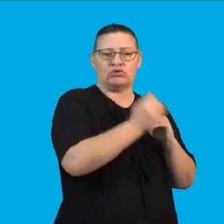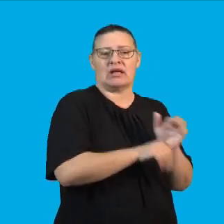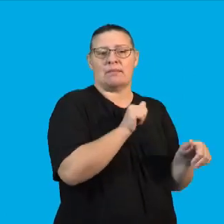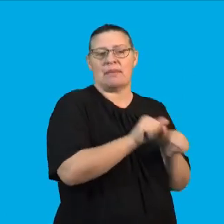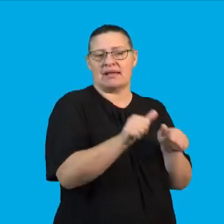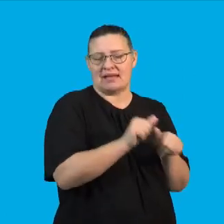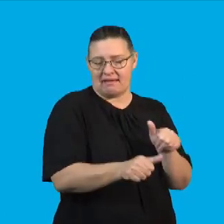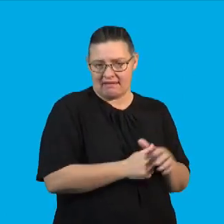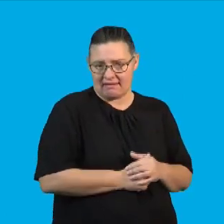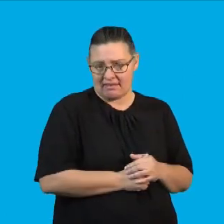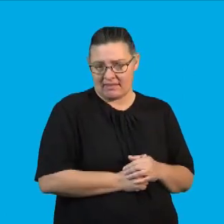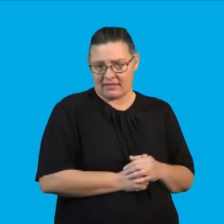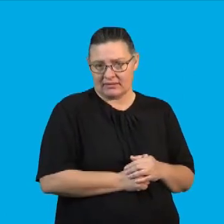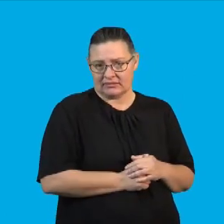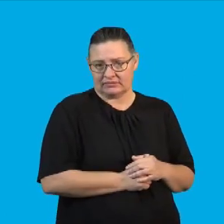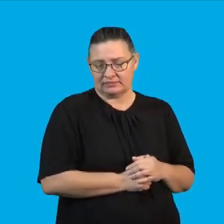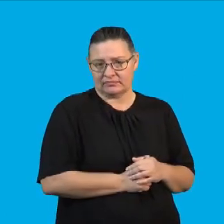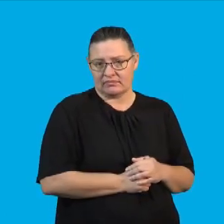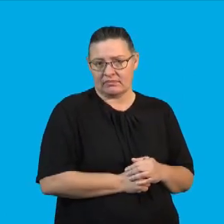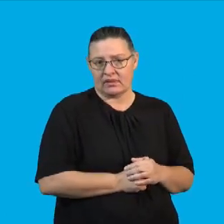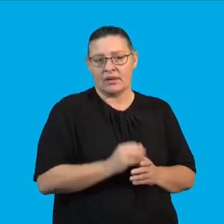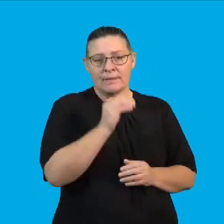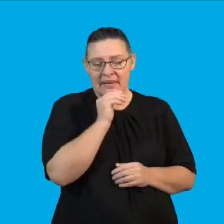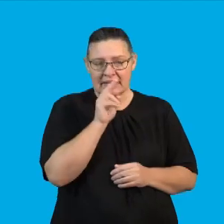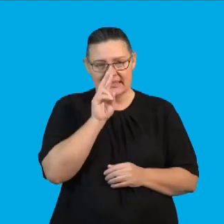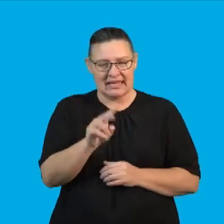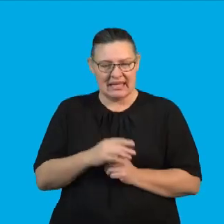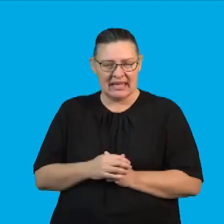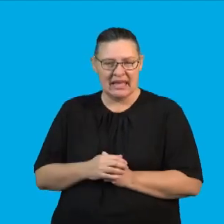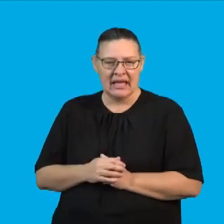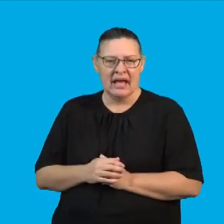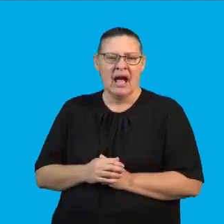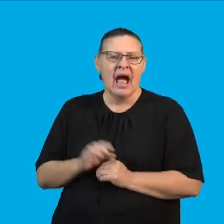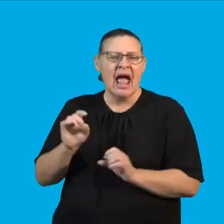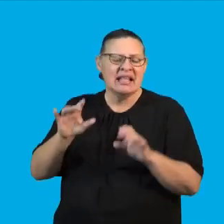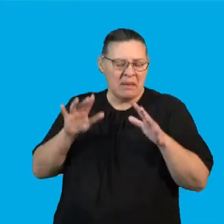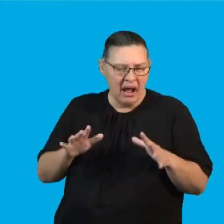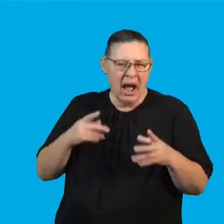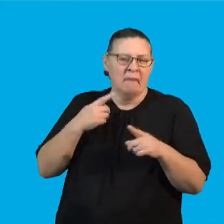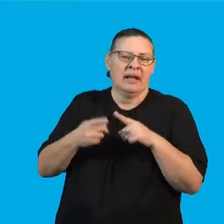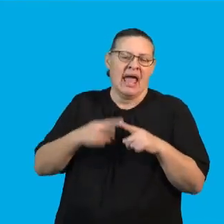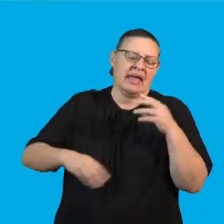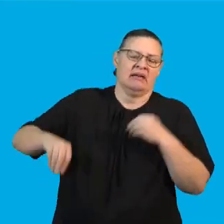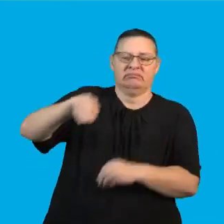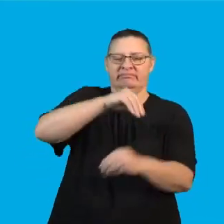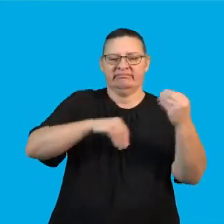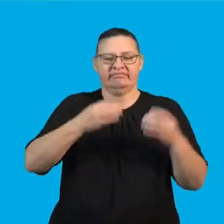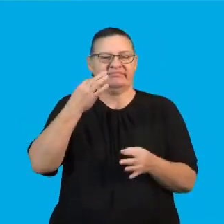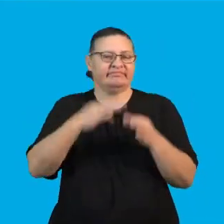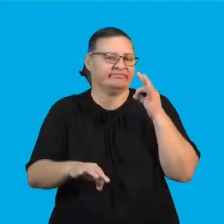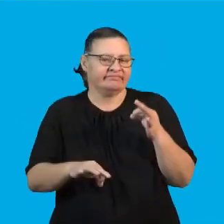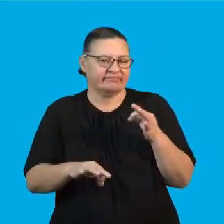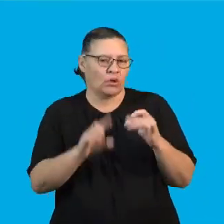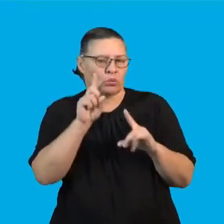protected. Once the embryo is inside the mother's body, it is protected. So in other words, can you see how the examiners can play